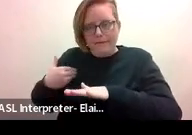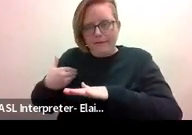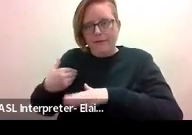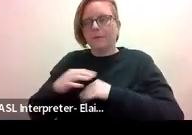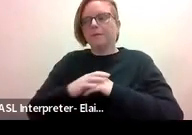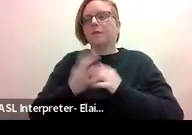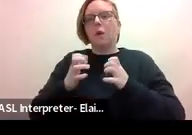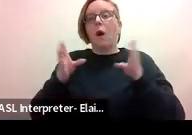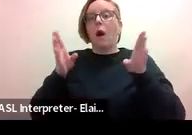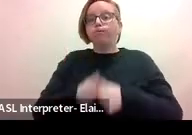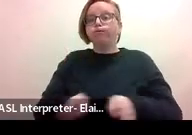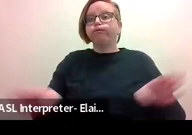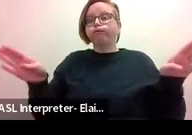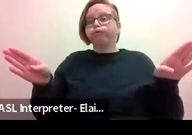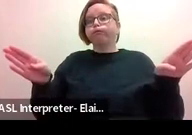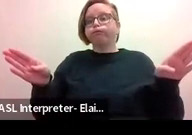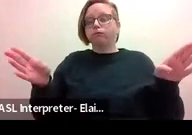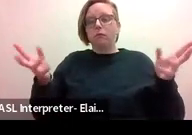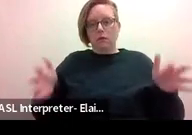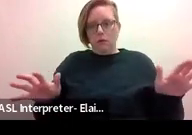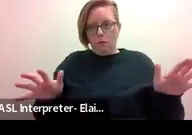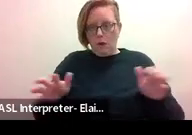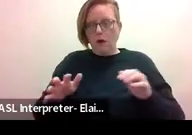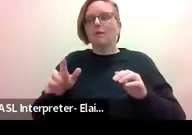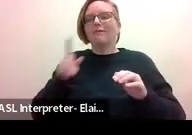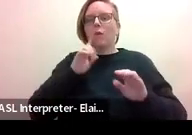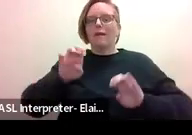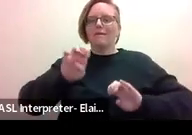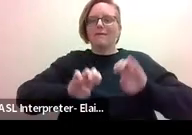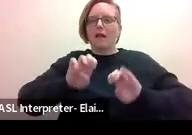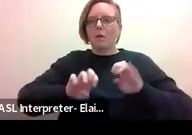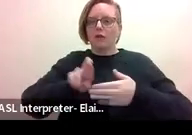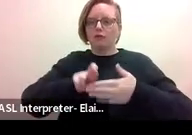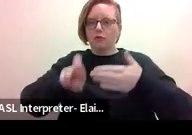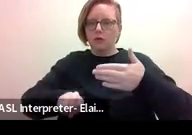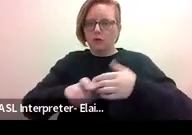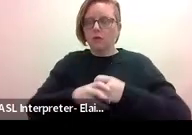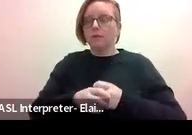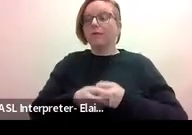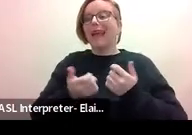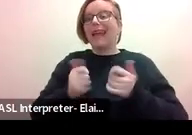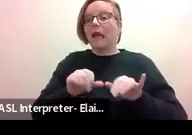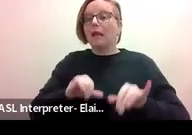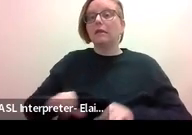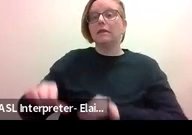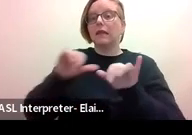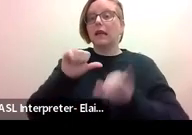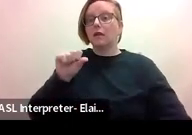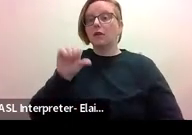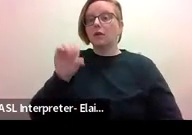broad areas, any evaluation results, and any standard scores.